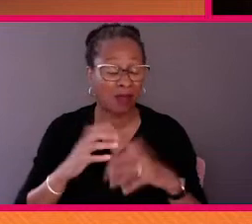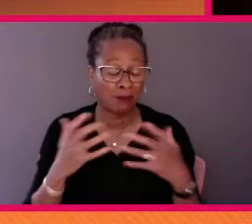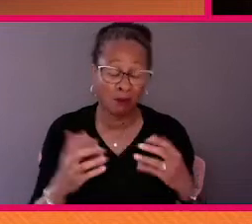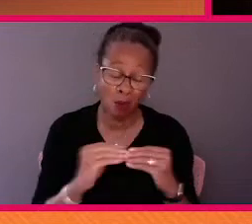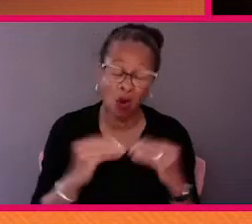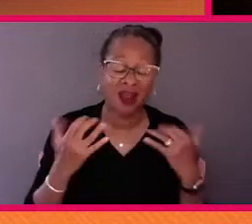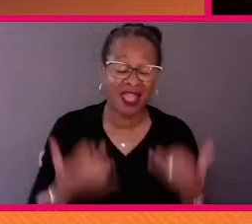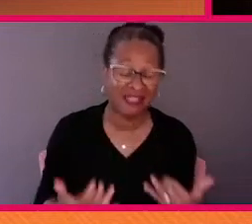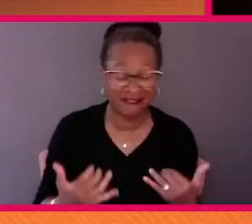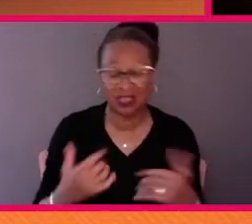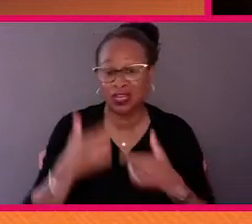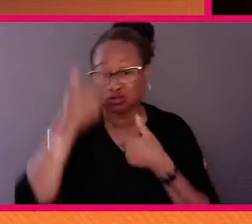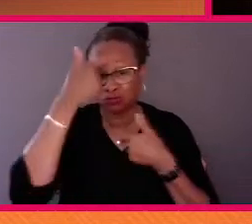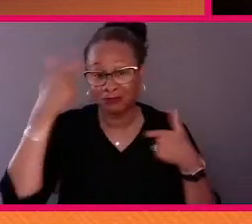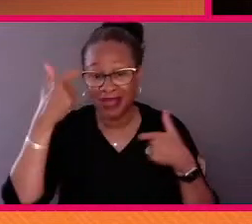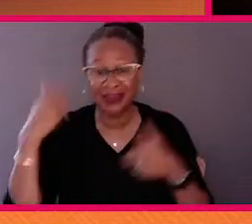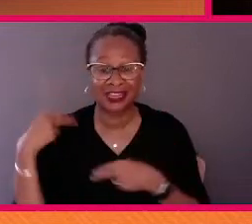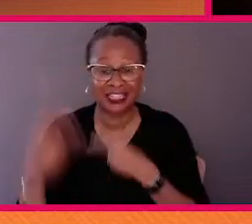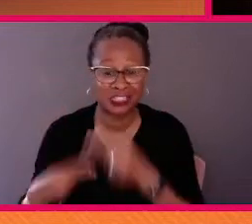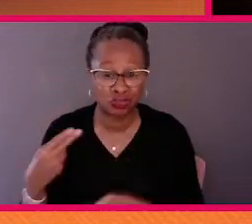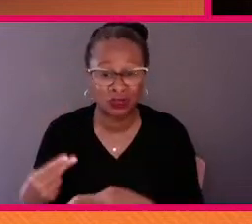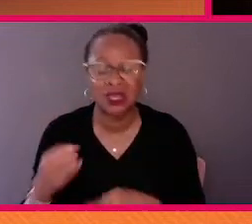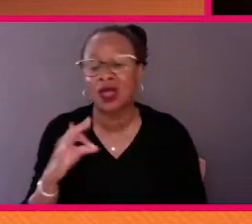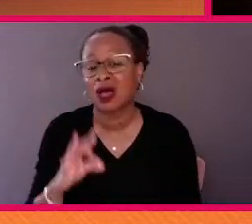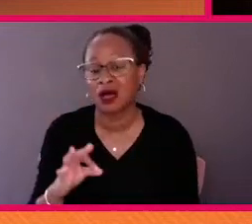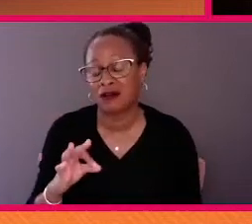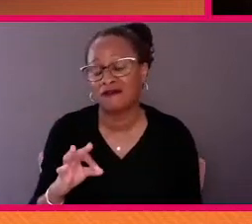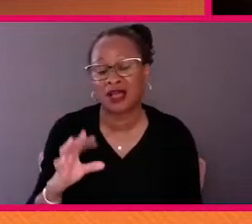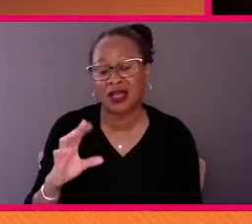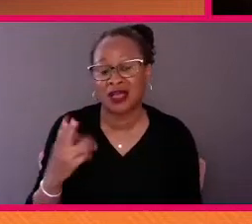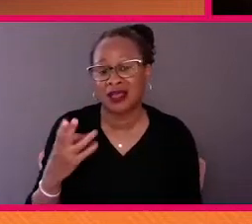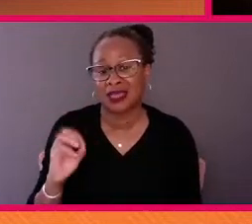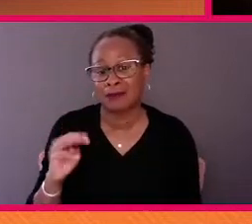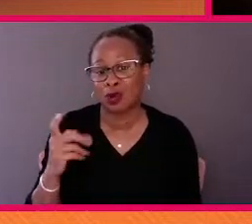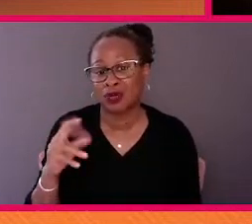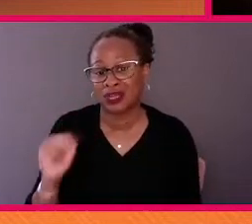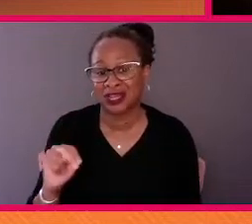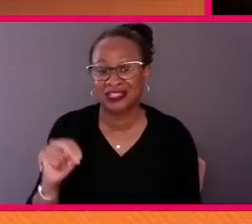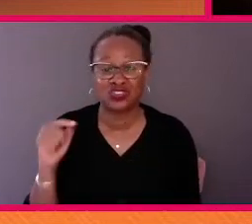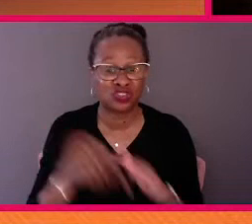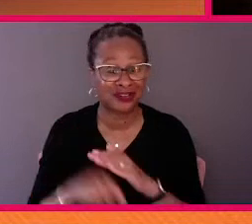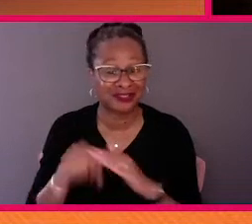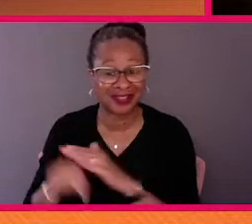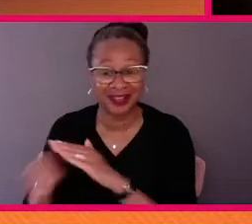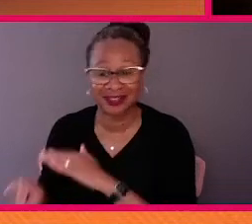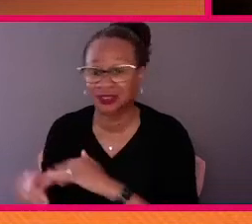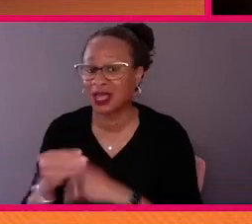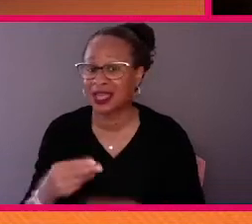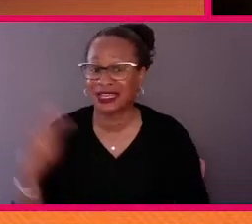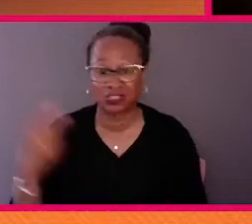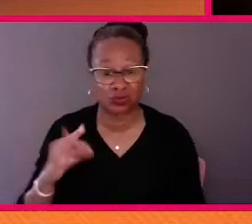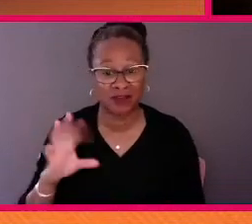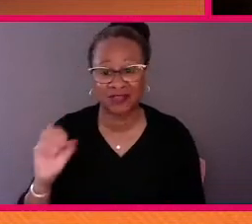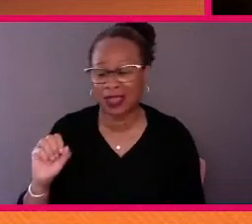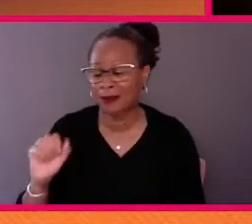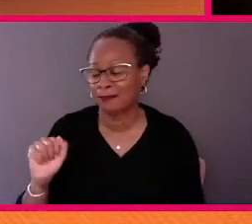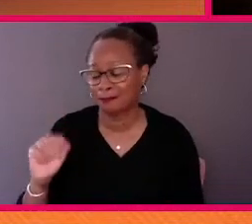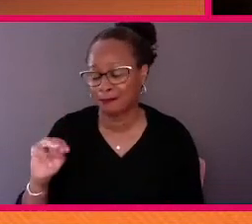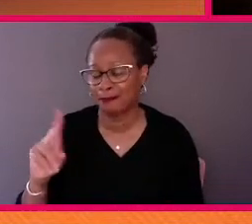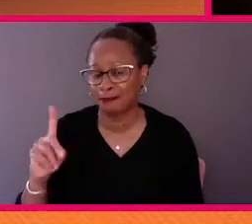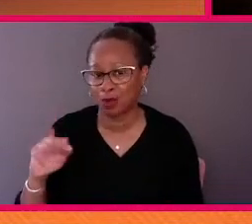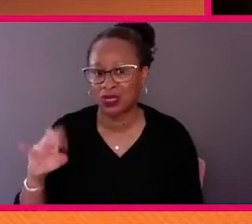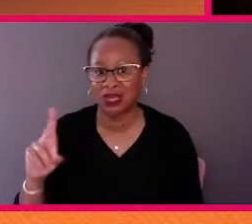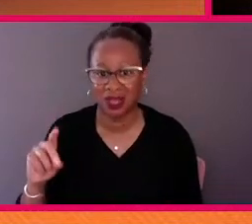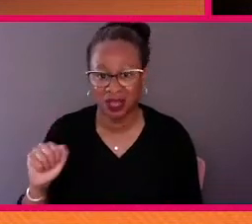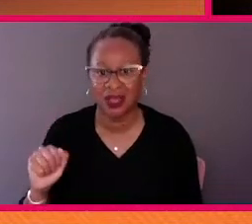history of the Cambodian genocide and just Cambodian history in general. And I was aware of some of